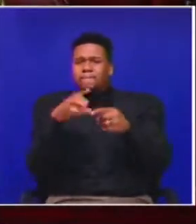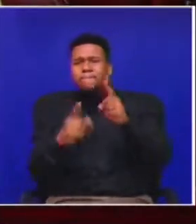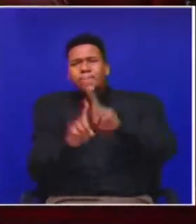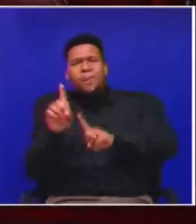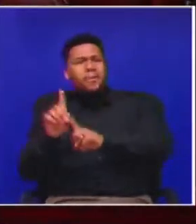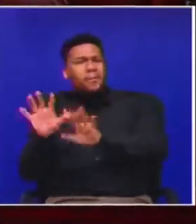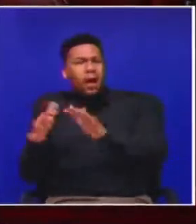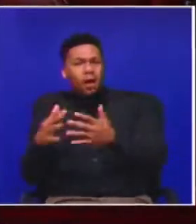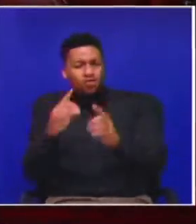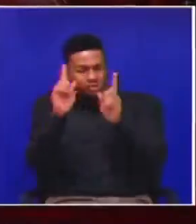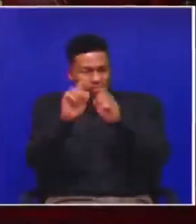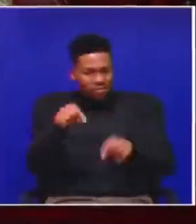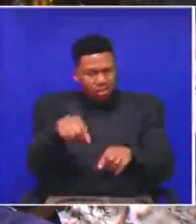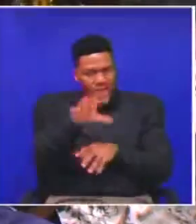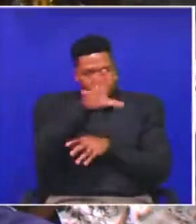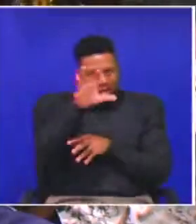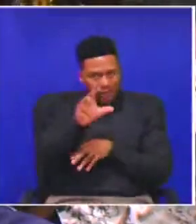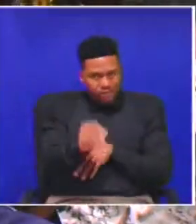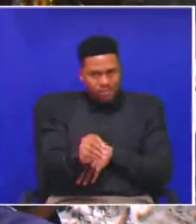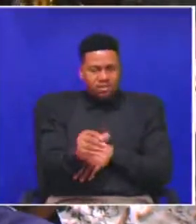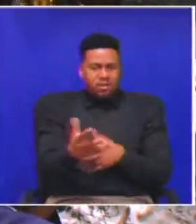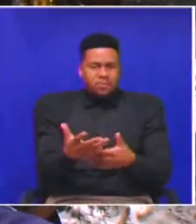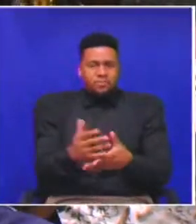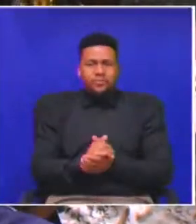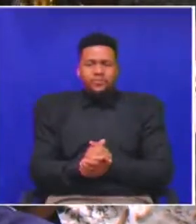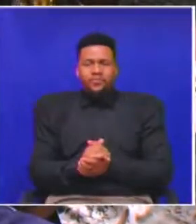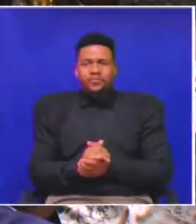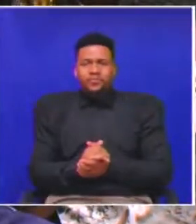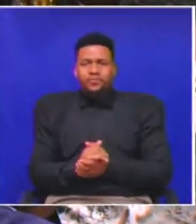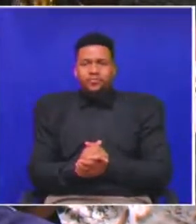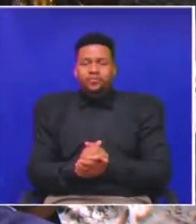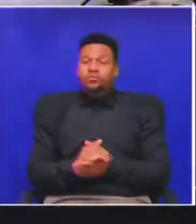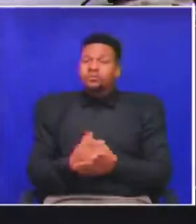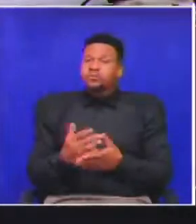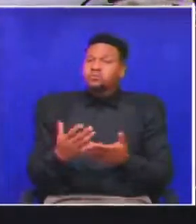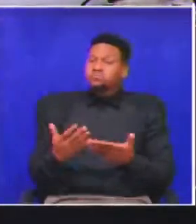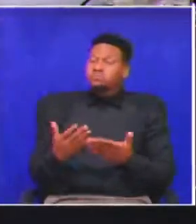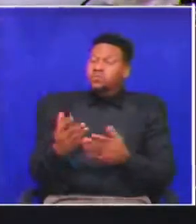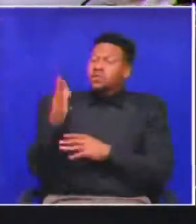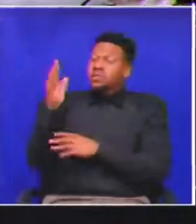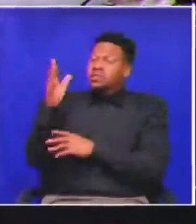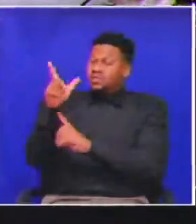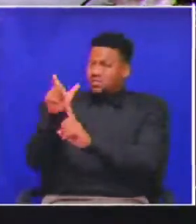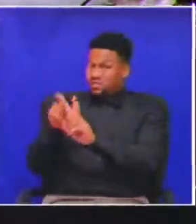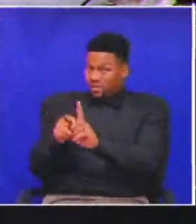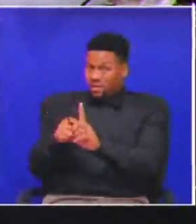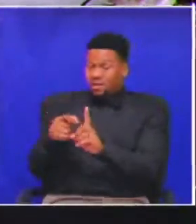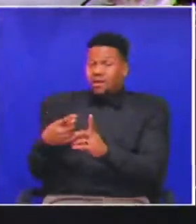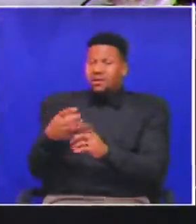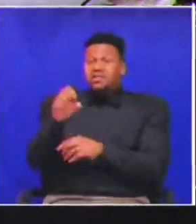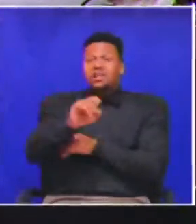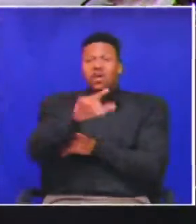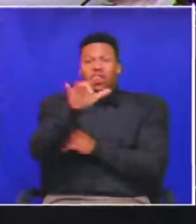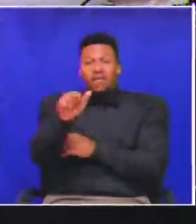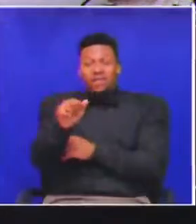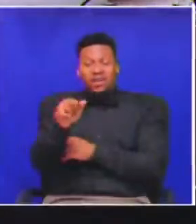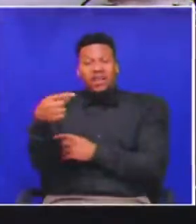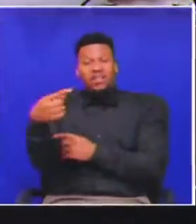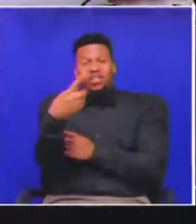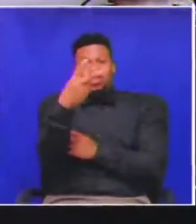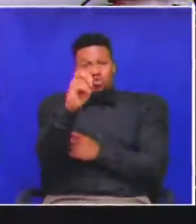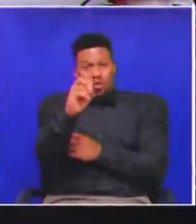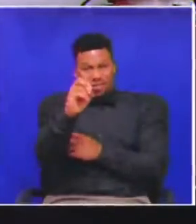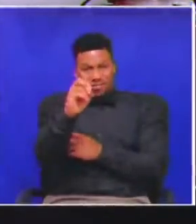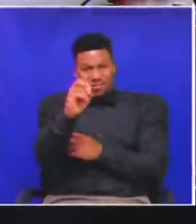Honourable President. Honourable Speaker, South Africa's G20 presidency is being held, as we all know, under